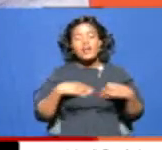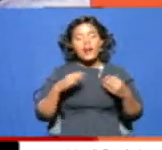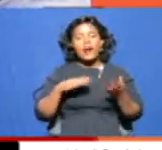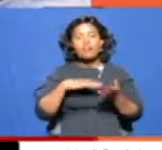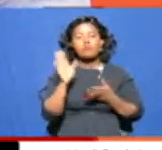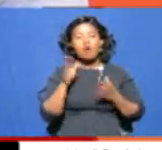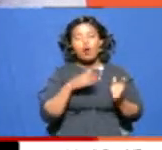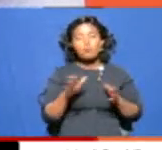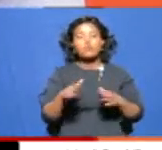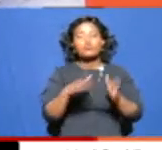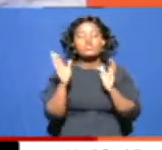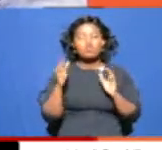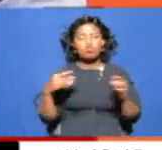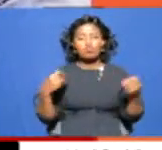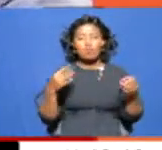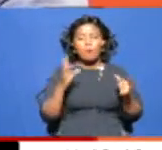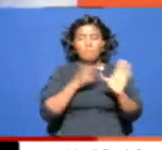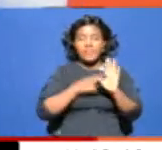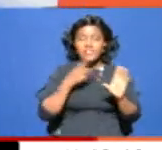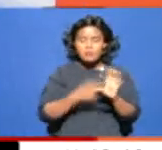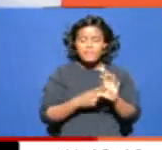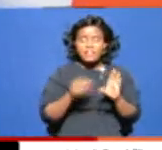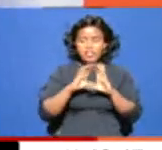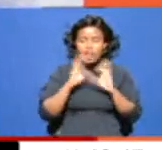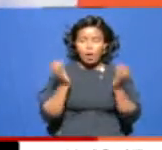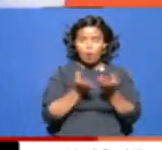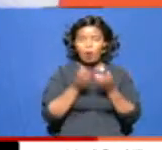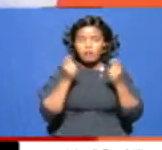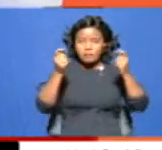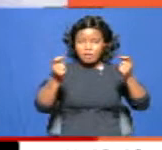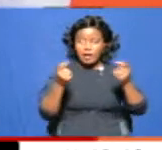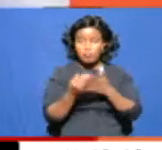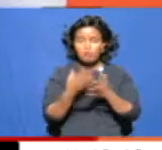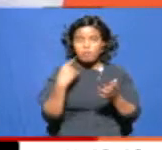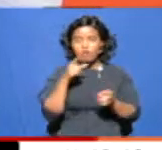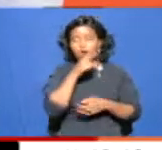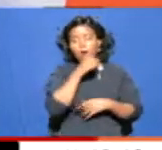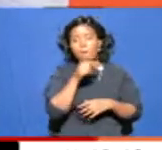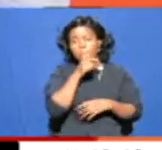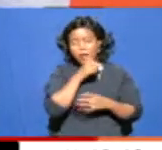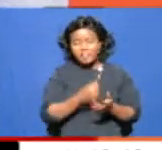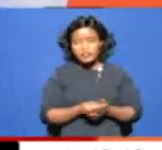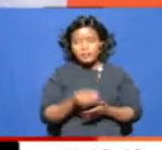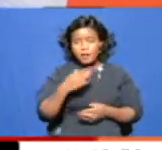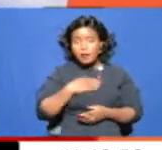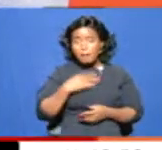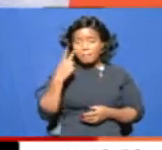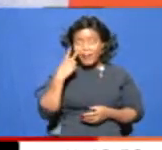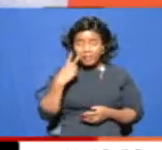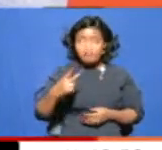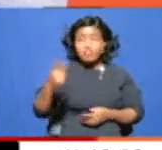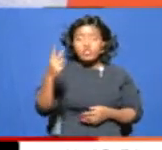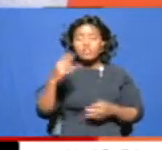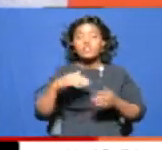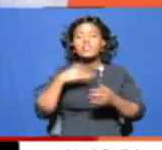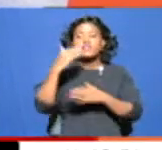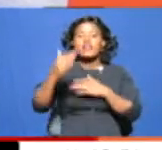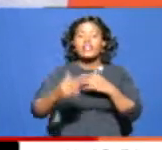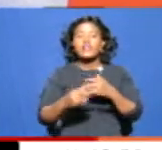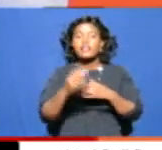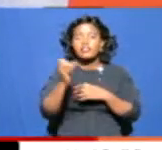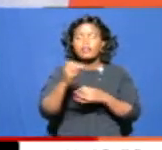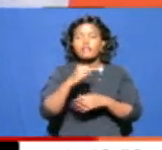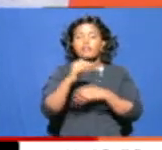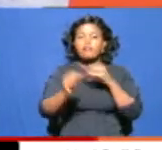Cup before their male counterparts do. Mm-hmm. So my vision in the next 5 years is that if